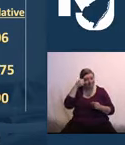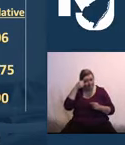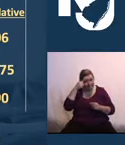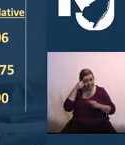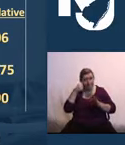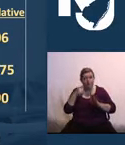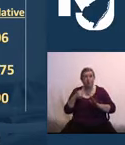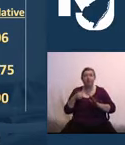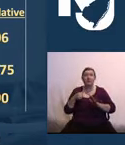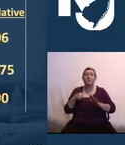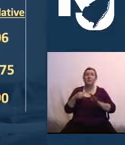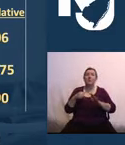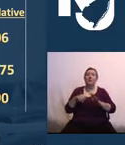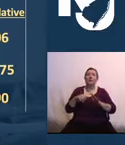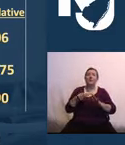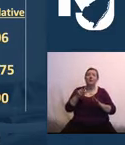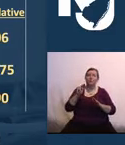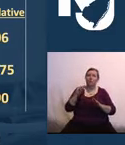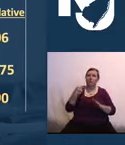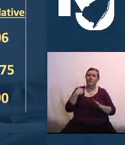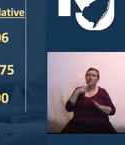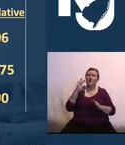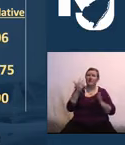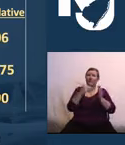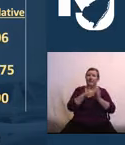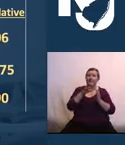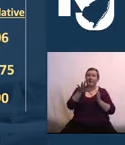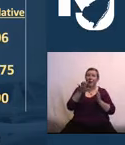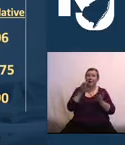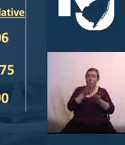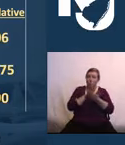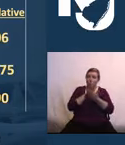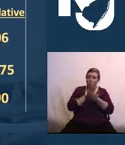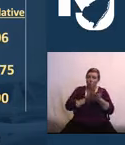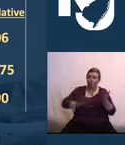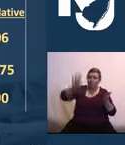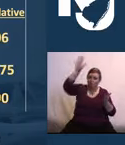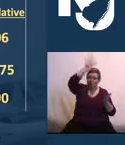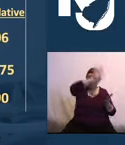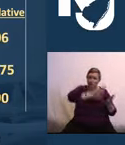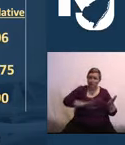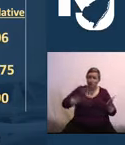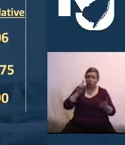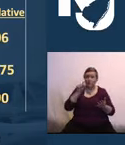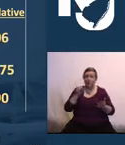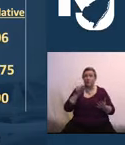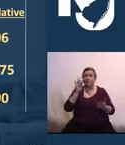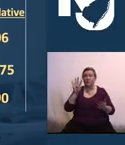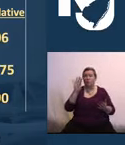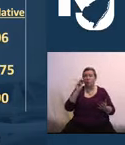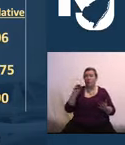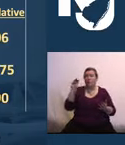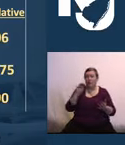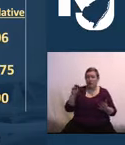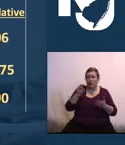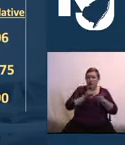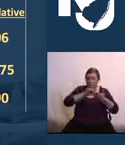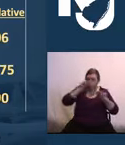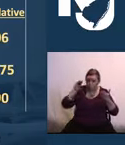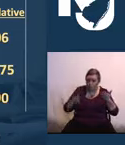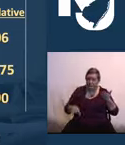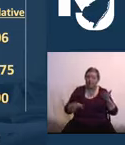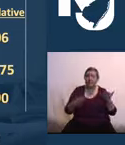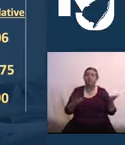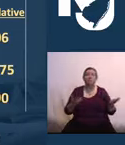of 3,500 schools across the state serving more than 1.4 million students. These numbers show how our